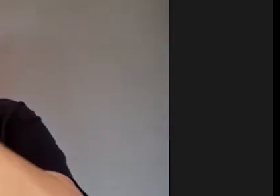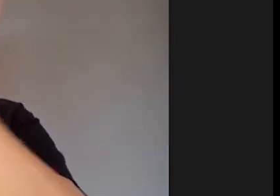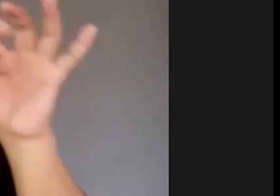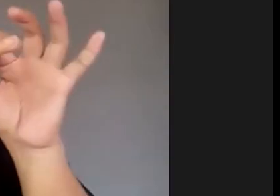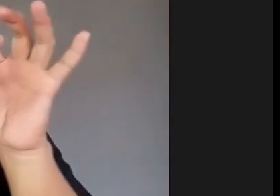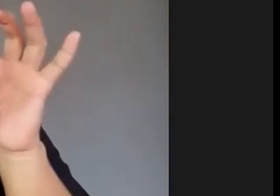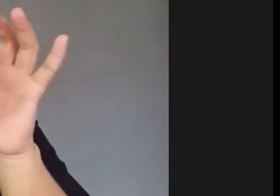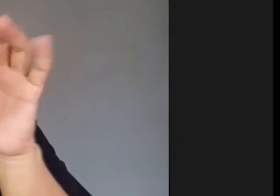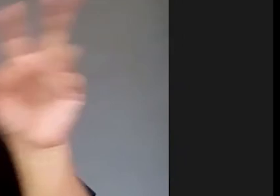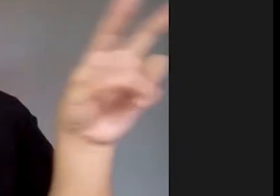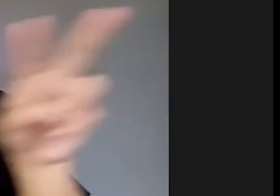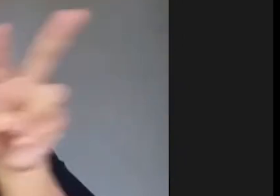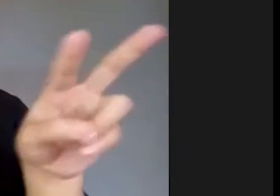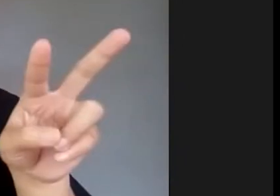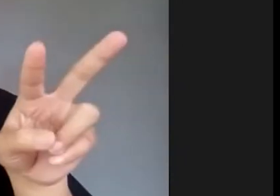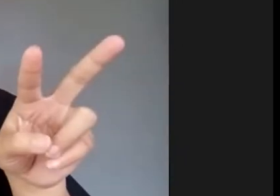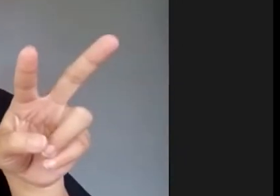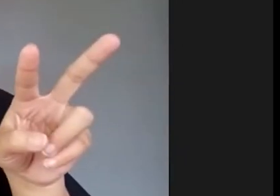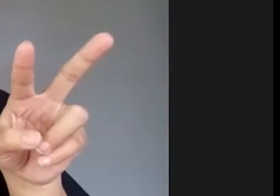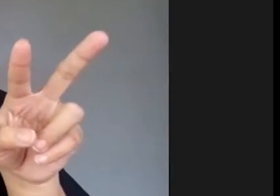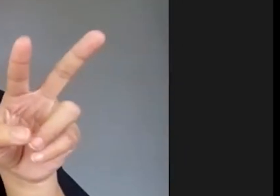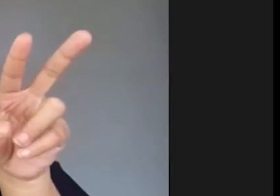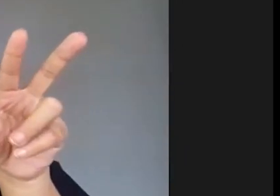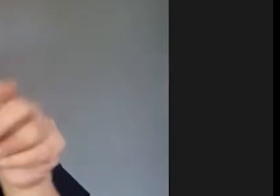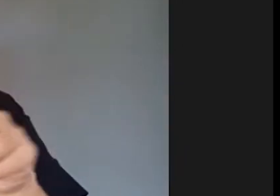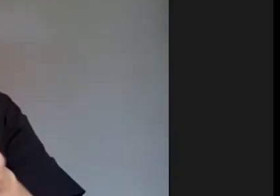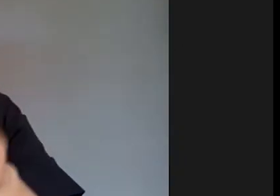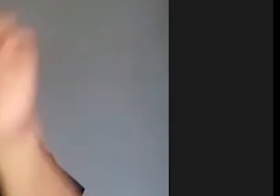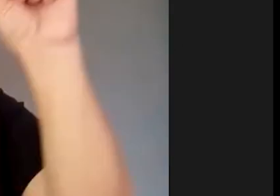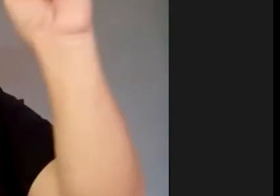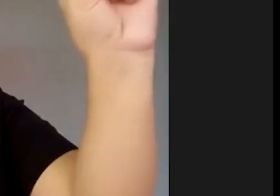directly. The subject is not connected to the verb.